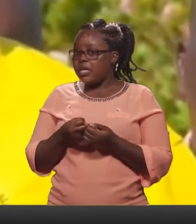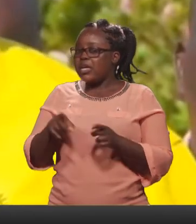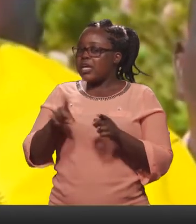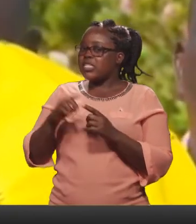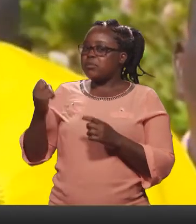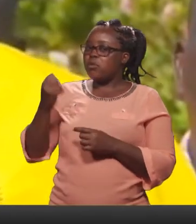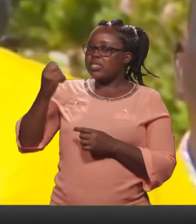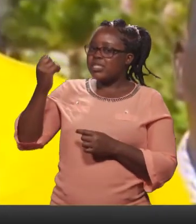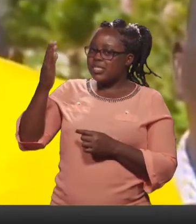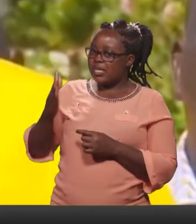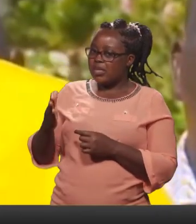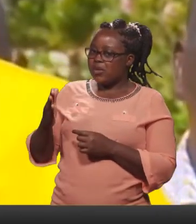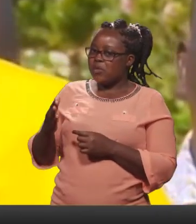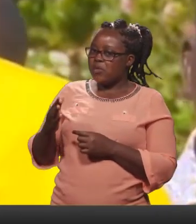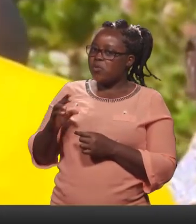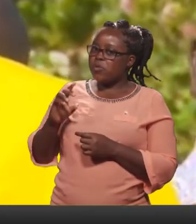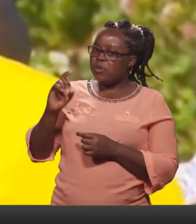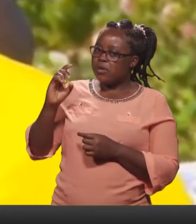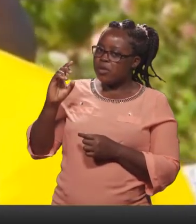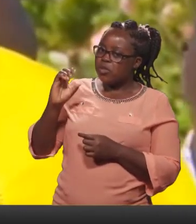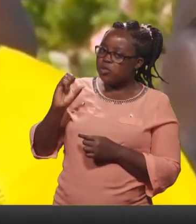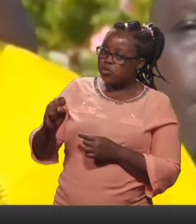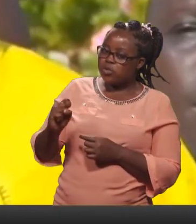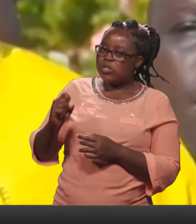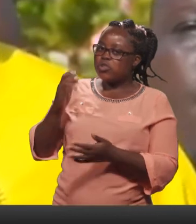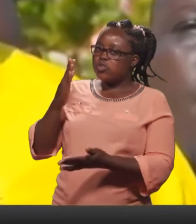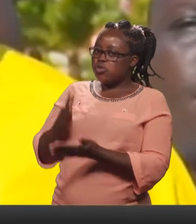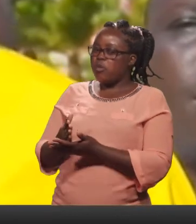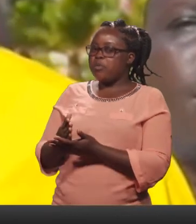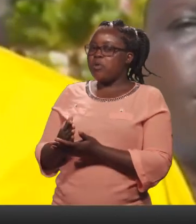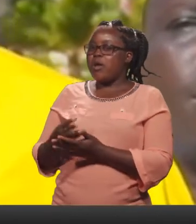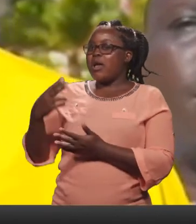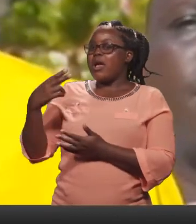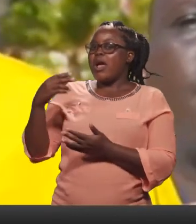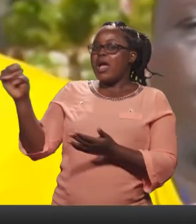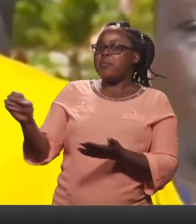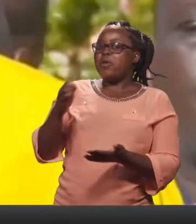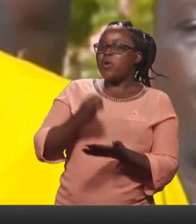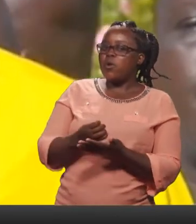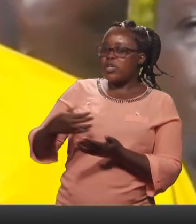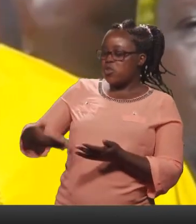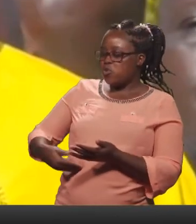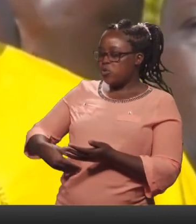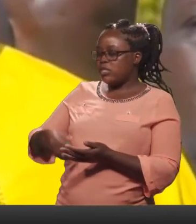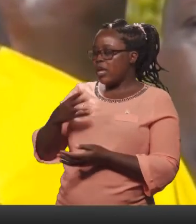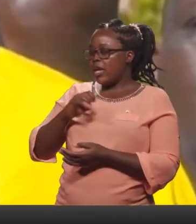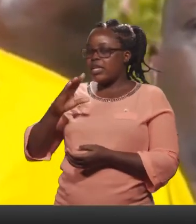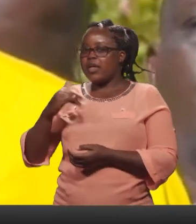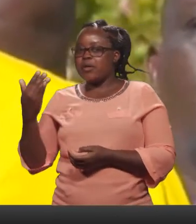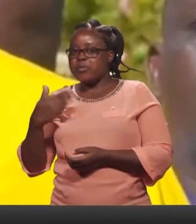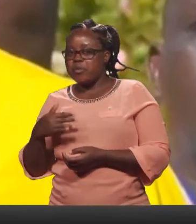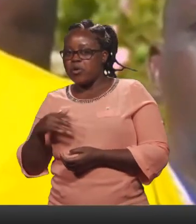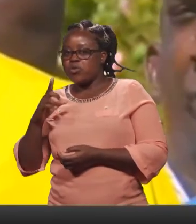place what i want to say is this as politicians we should desist from hiring people or failing our